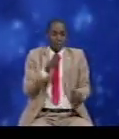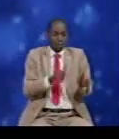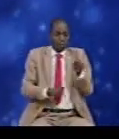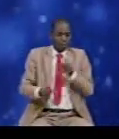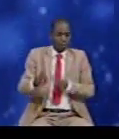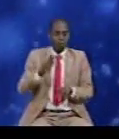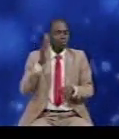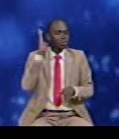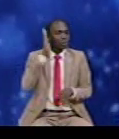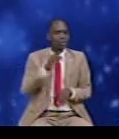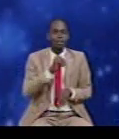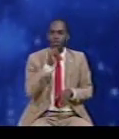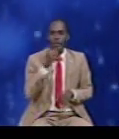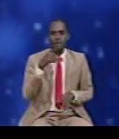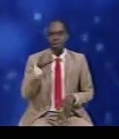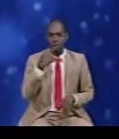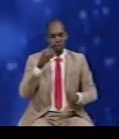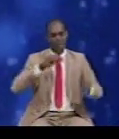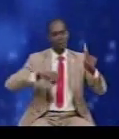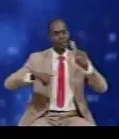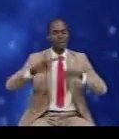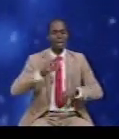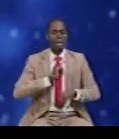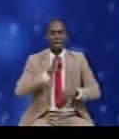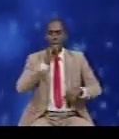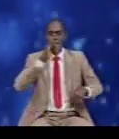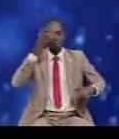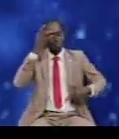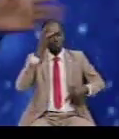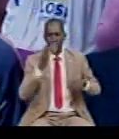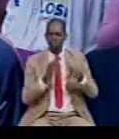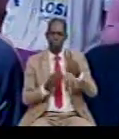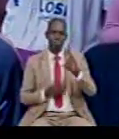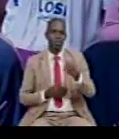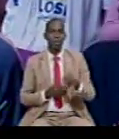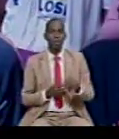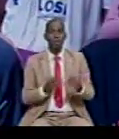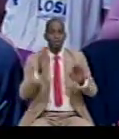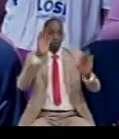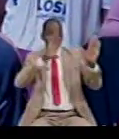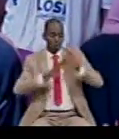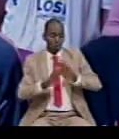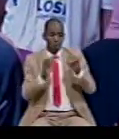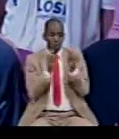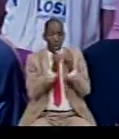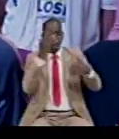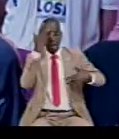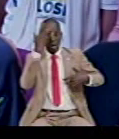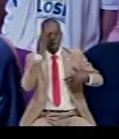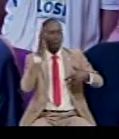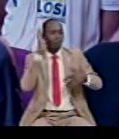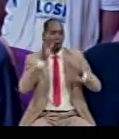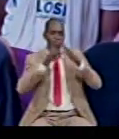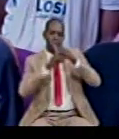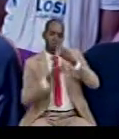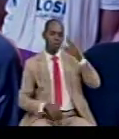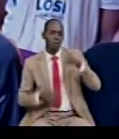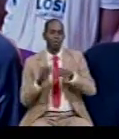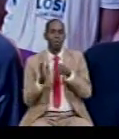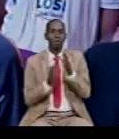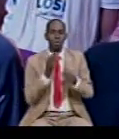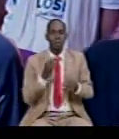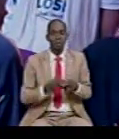say, I am sick. Trouble of sickness will vanish away. The trouble of